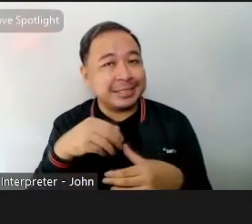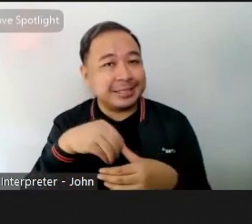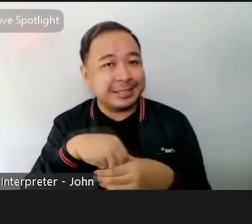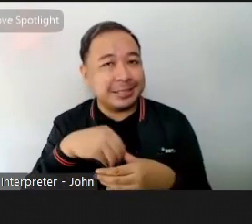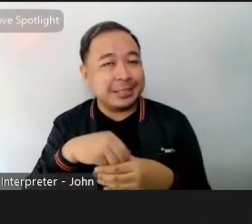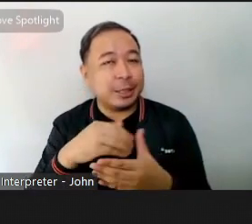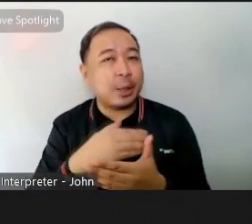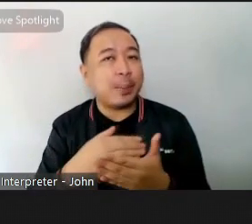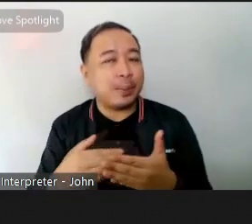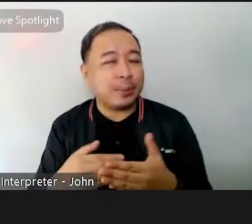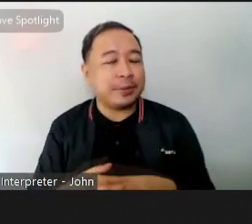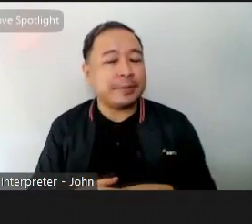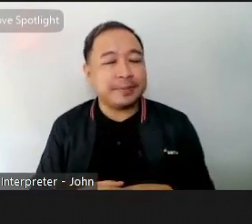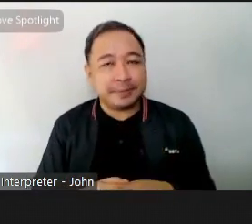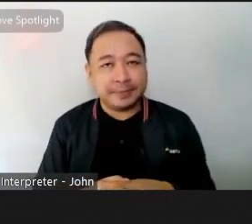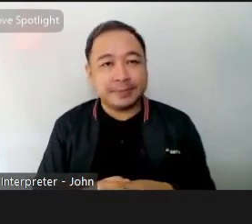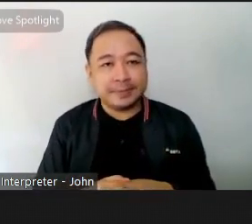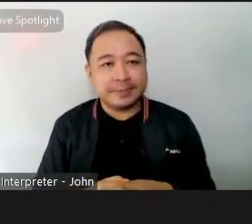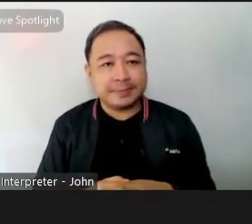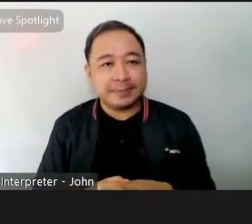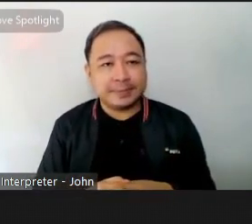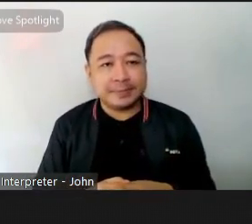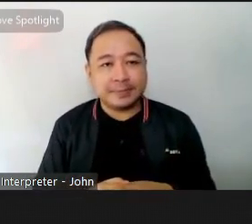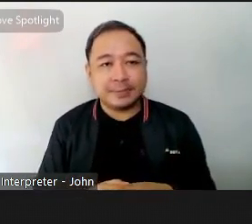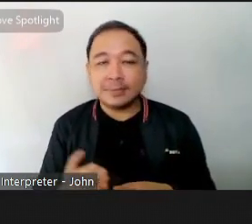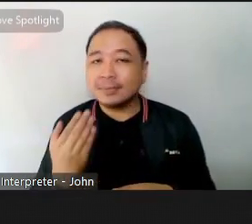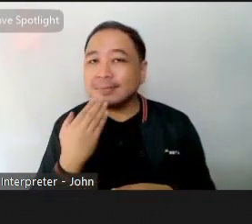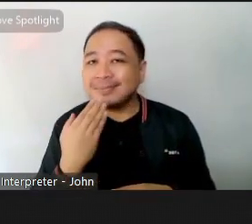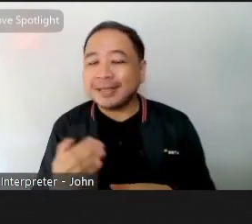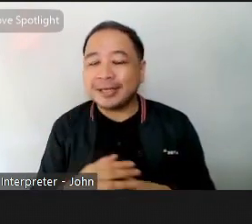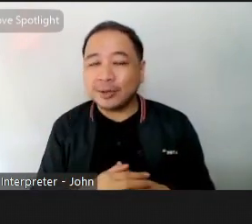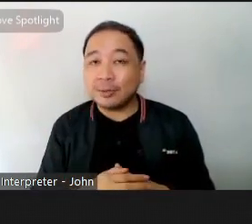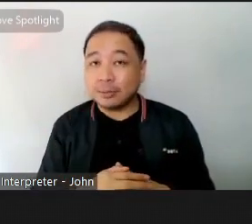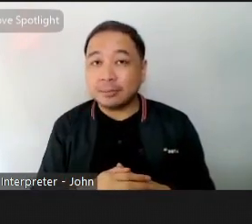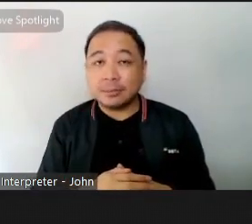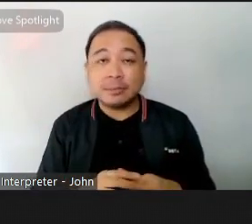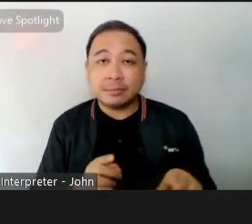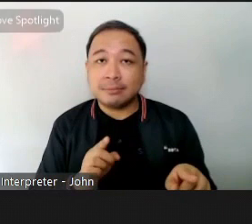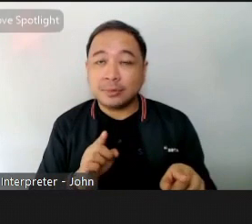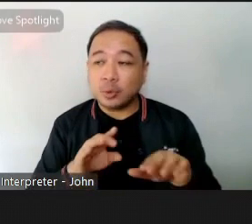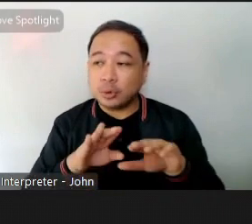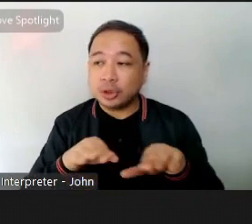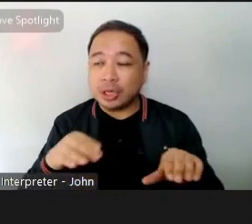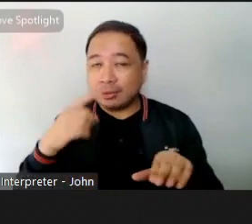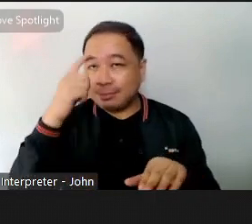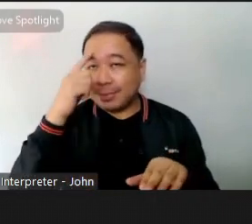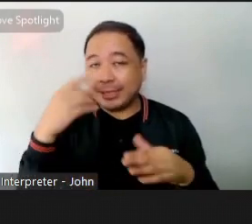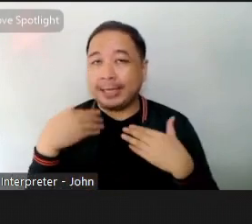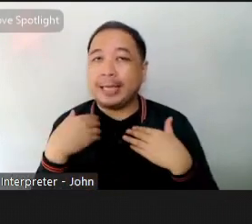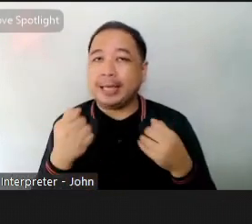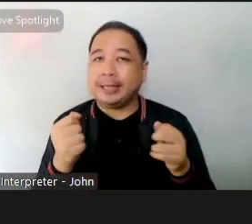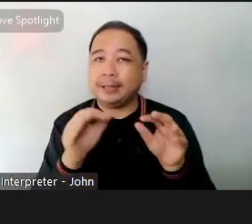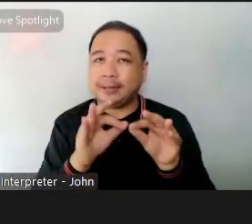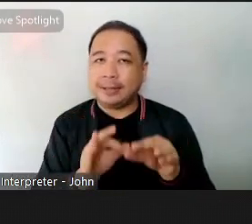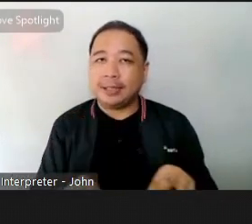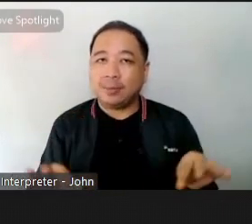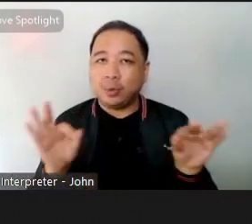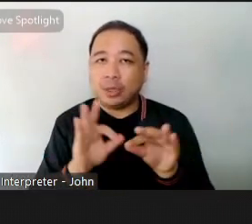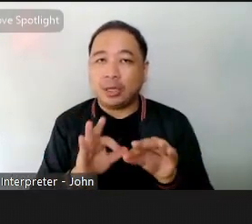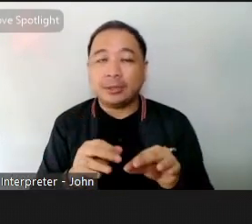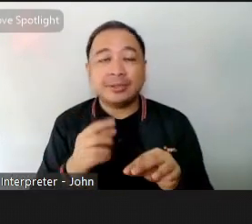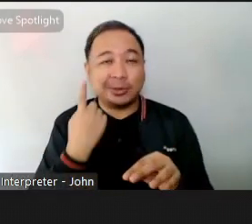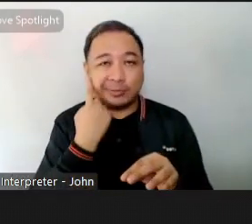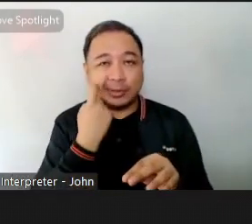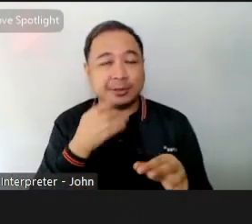component. Thank you, Angelo. Truly, that child mental health matters. So with the plan presented a while